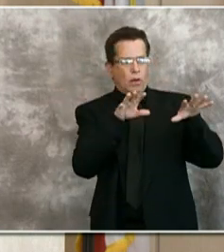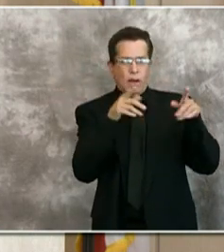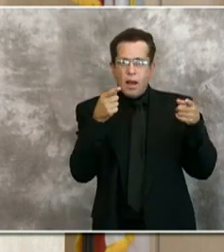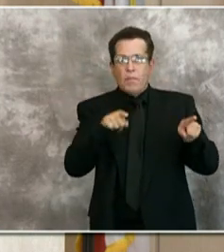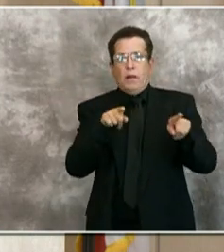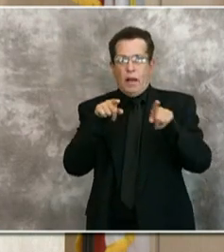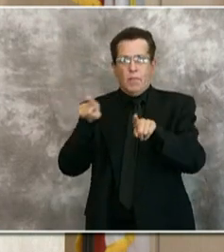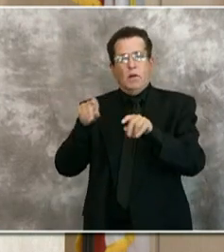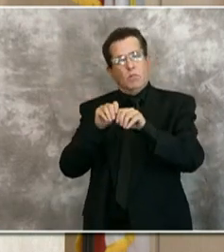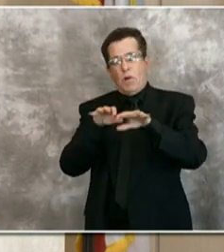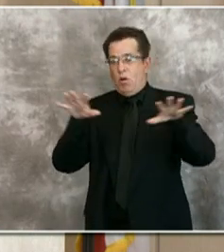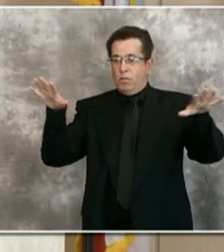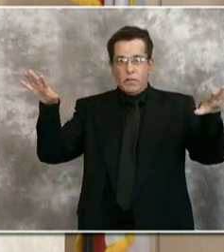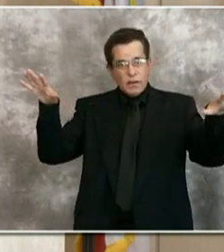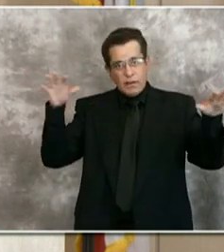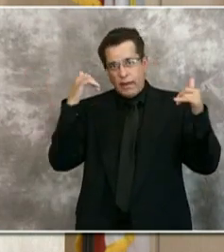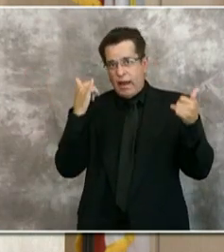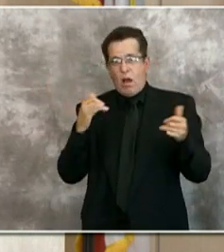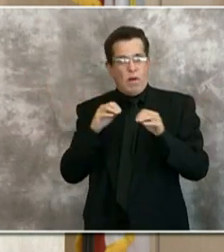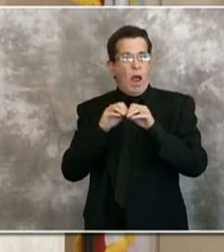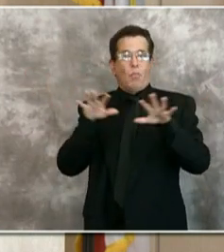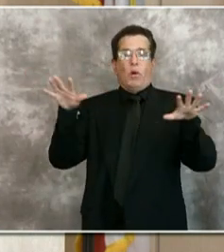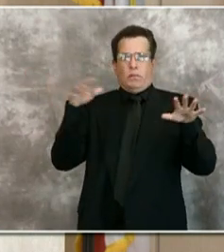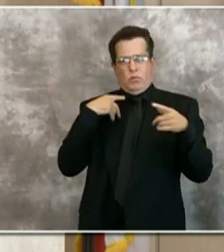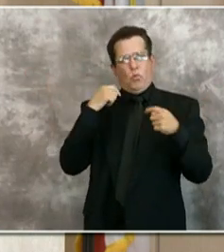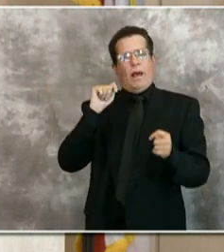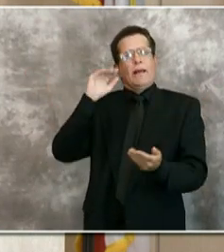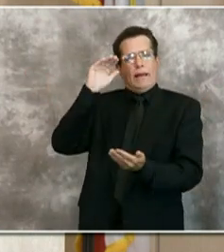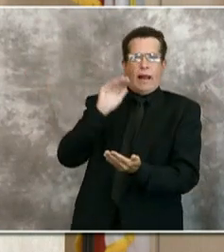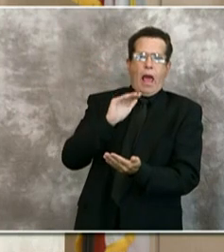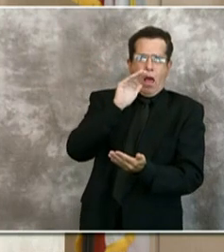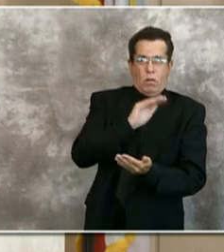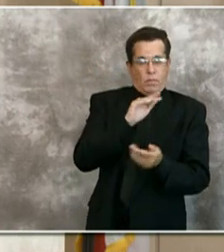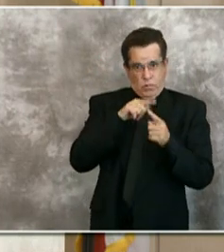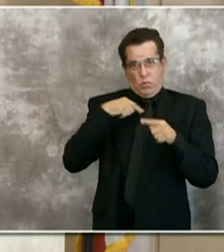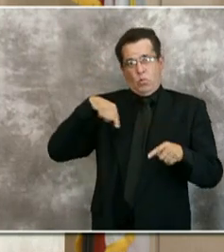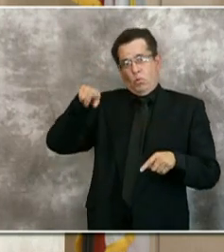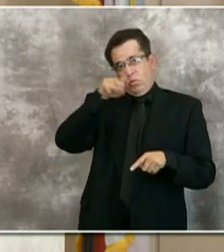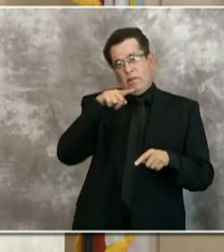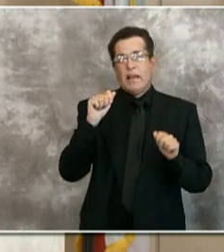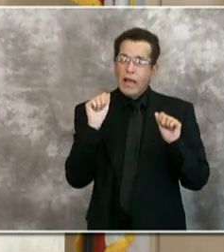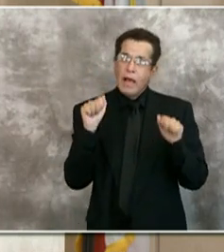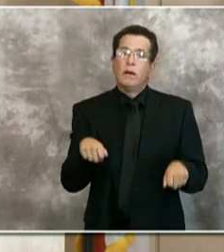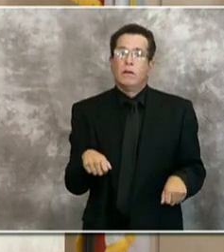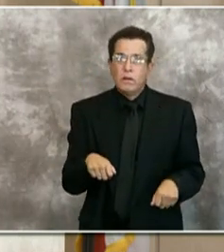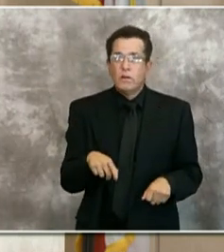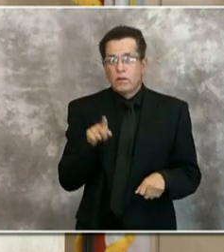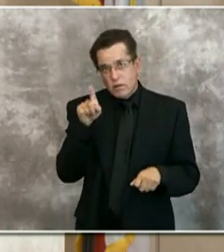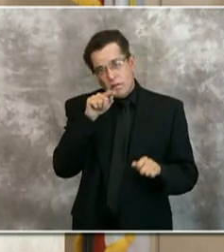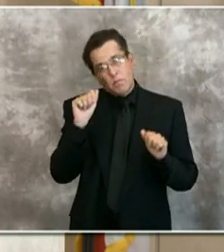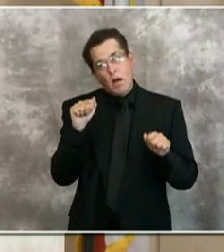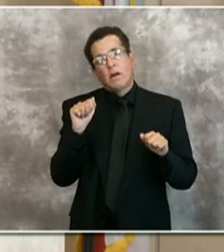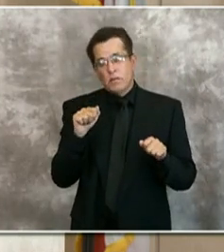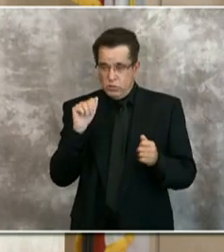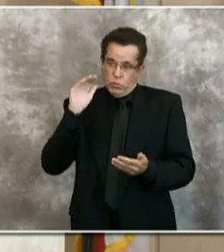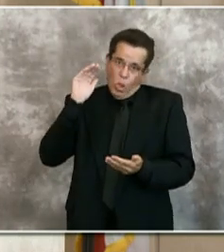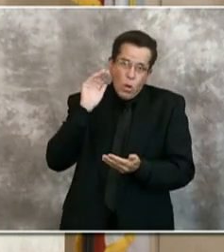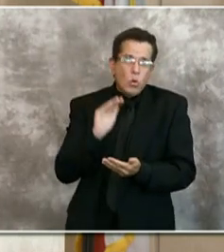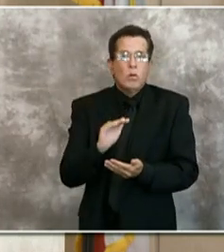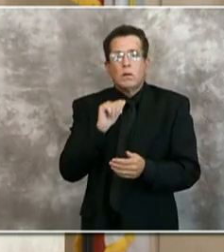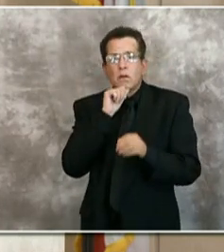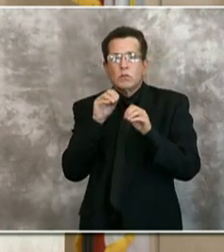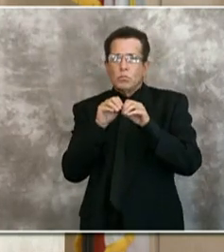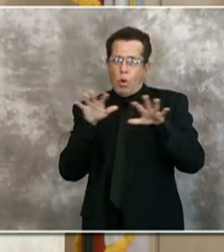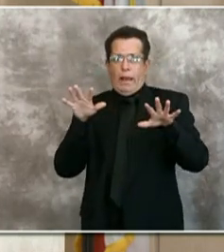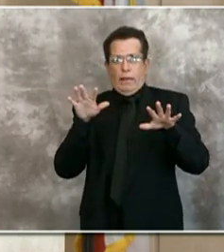of COVID-19. They are outbreaks. But we have it within our power and within our ability to slow the spread, to